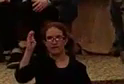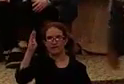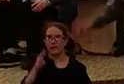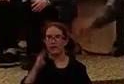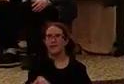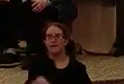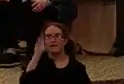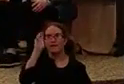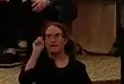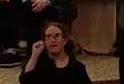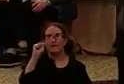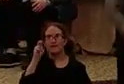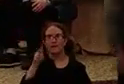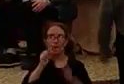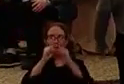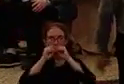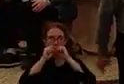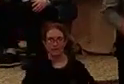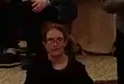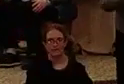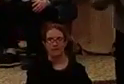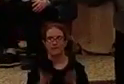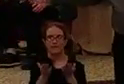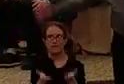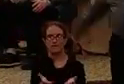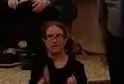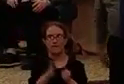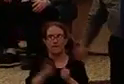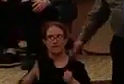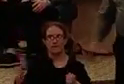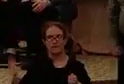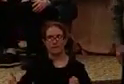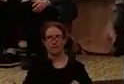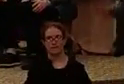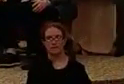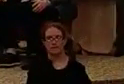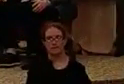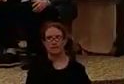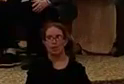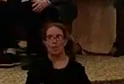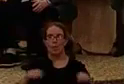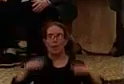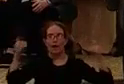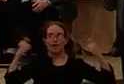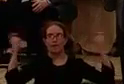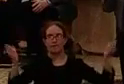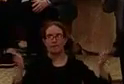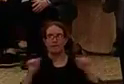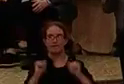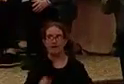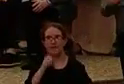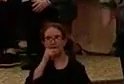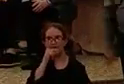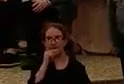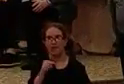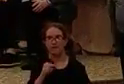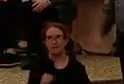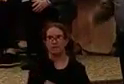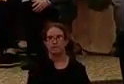Esau. And so he blessed him and gave him everything. Oh, hallelujah. Can I tell